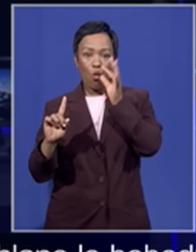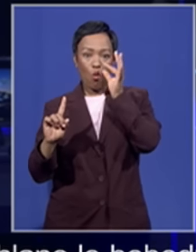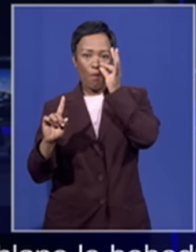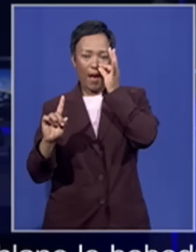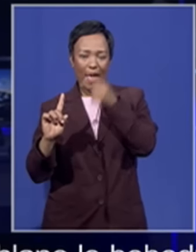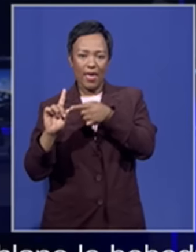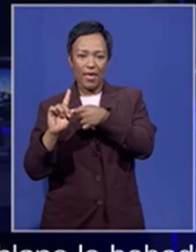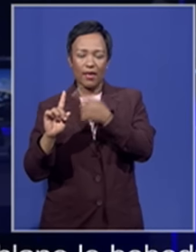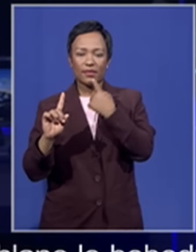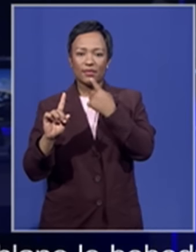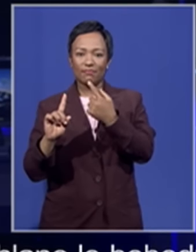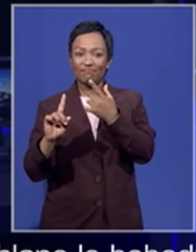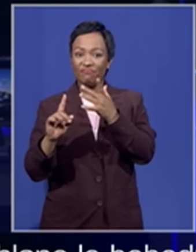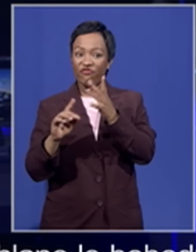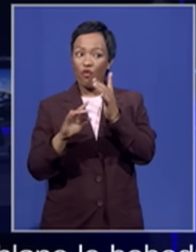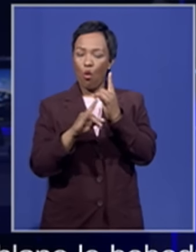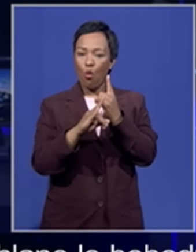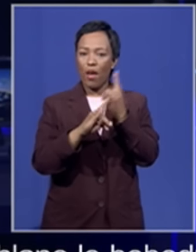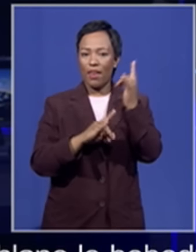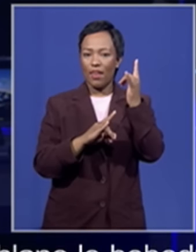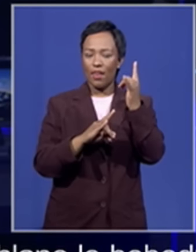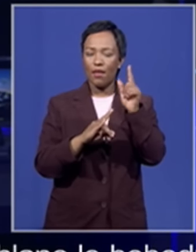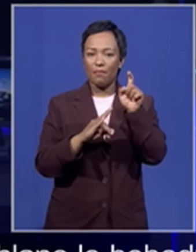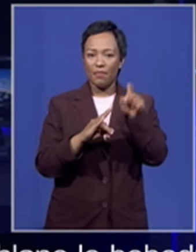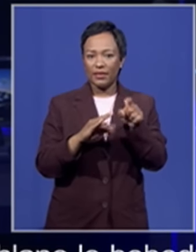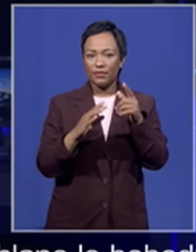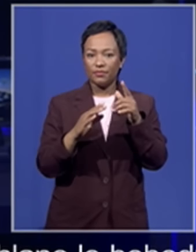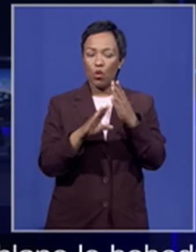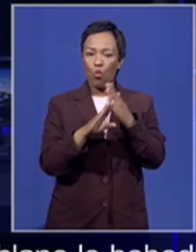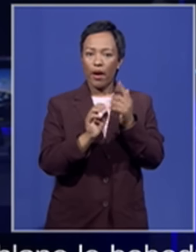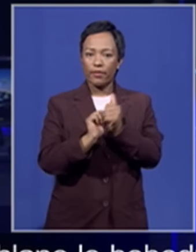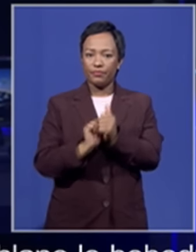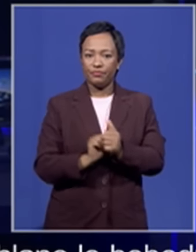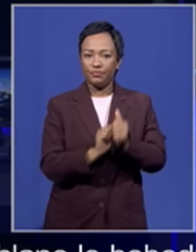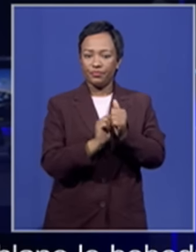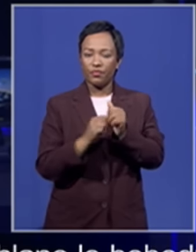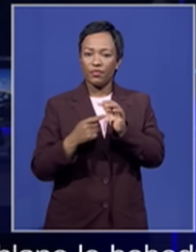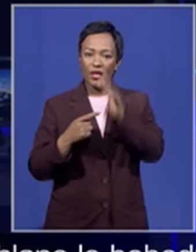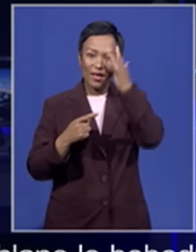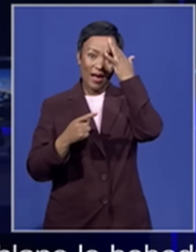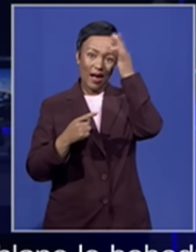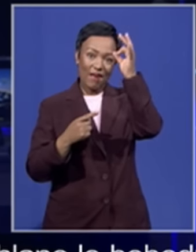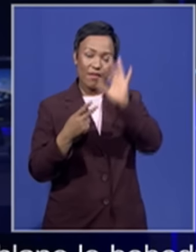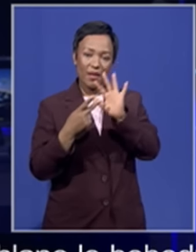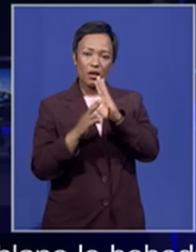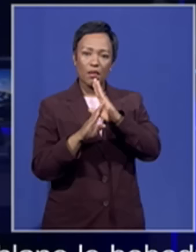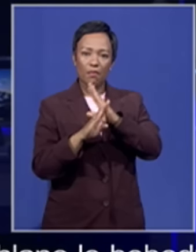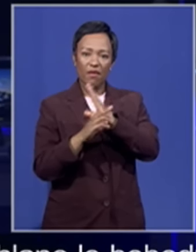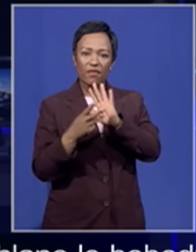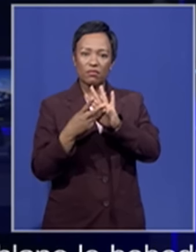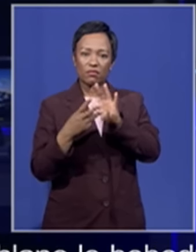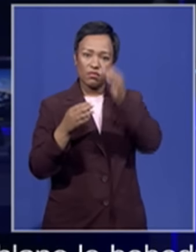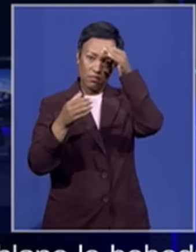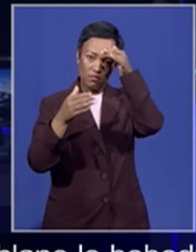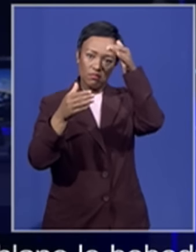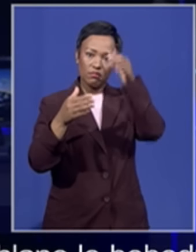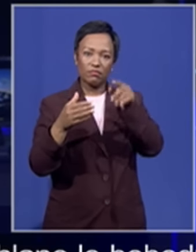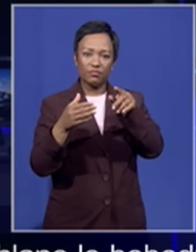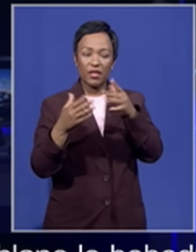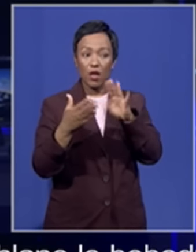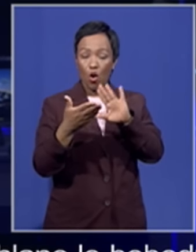hantwa ena ho tlameha ho be le sebedisano mmoho pakeng tsa mmuso, makala private a dirutehi le makala a kapa mekgatlo